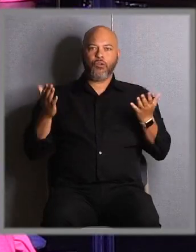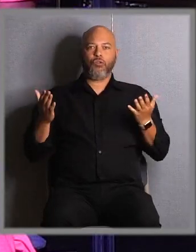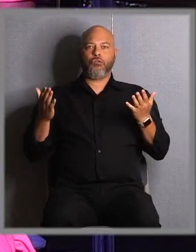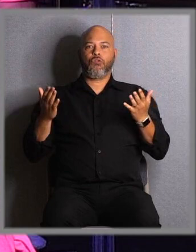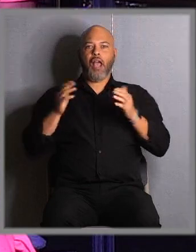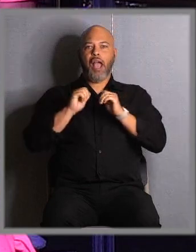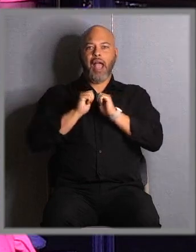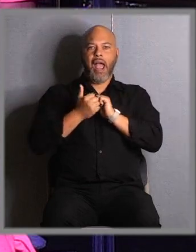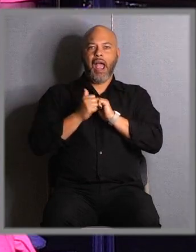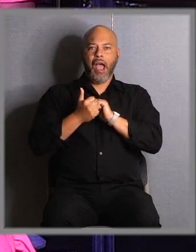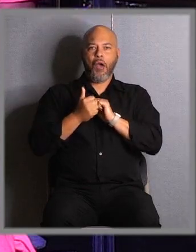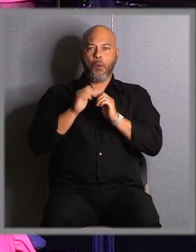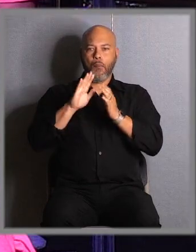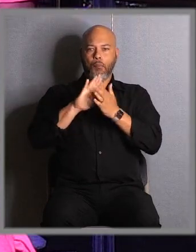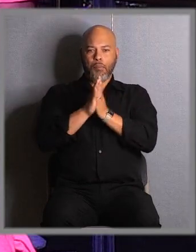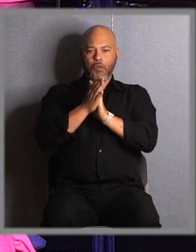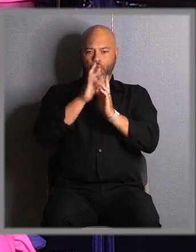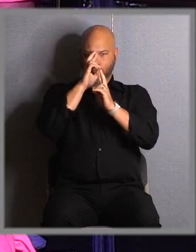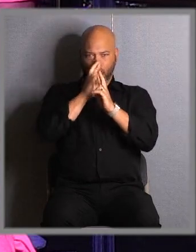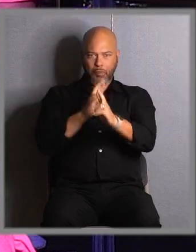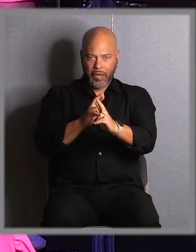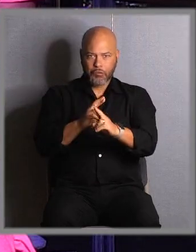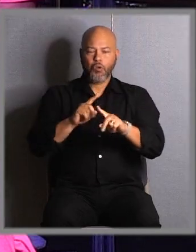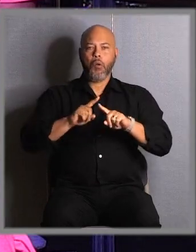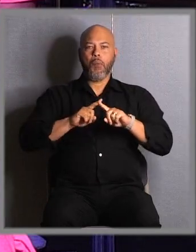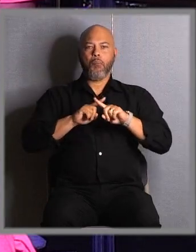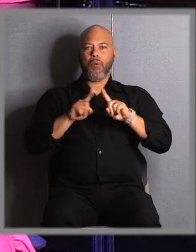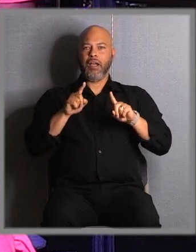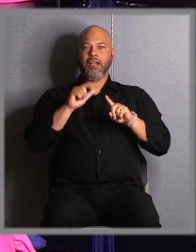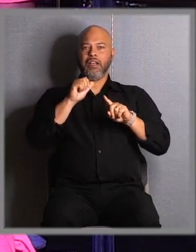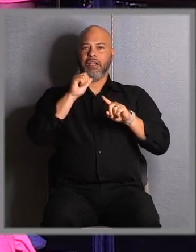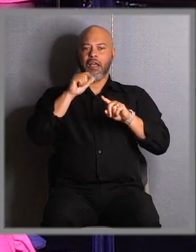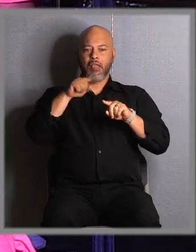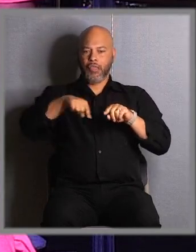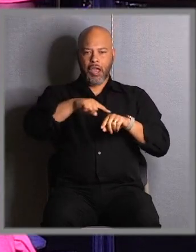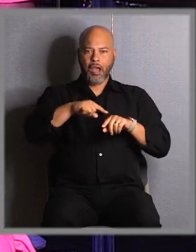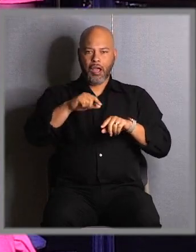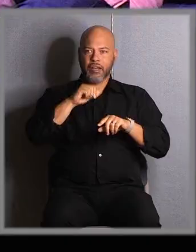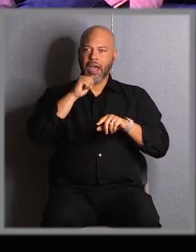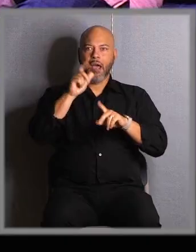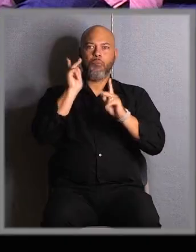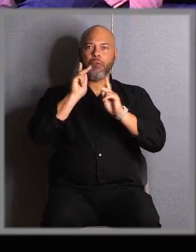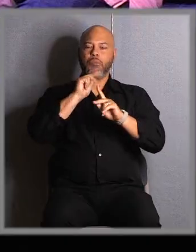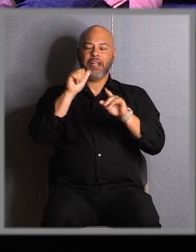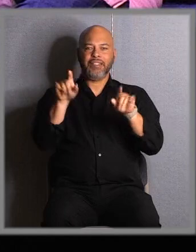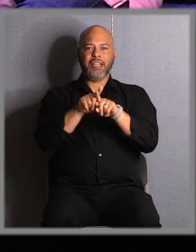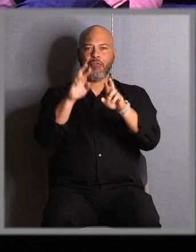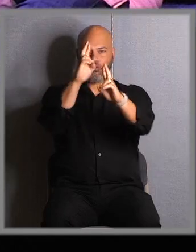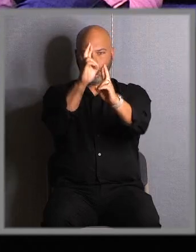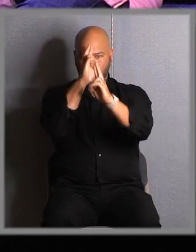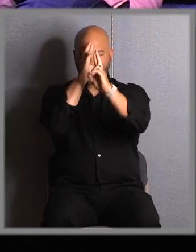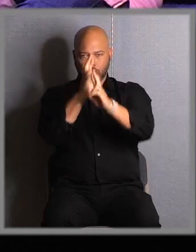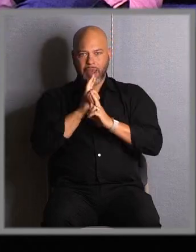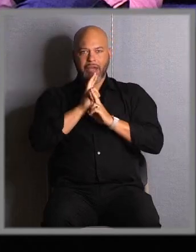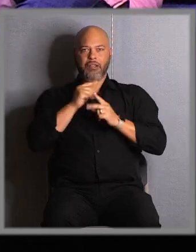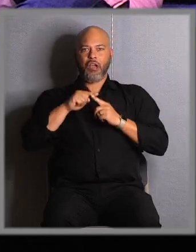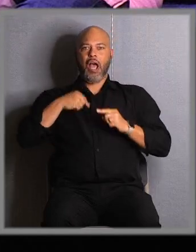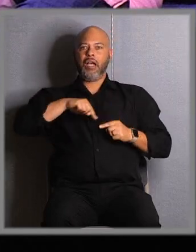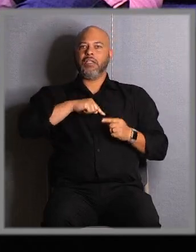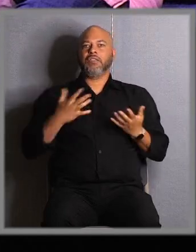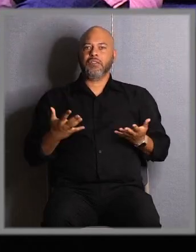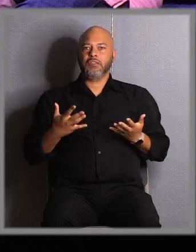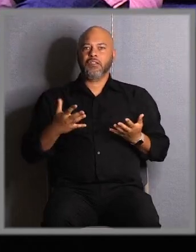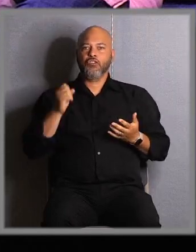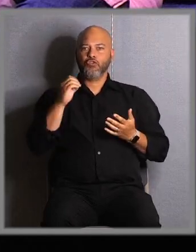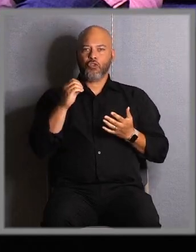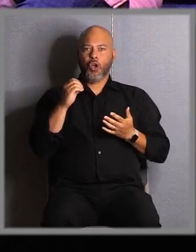how to just be respectful, but we're not being respected. Yeah. And so those are things. Sometimes it seems